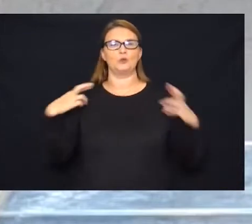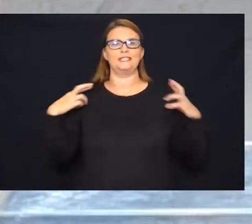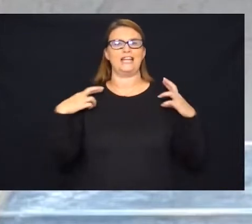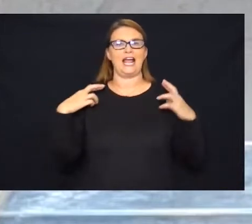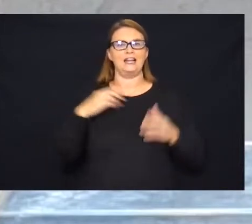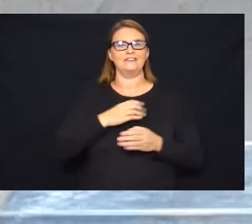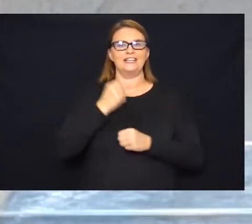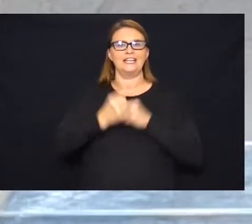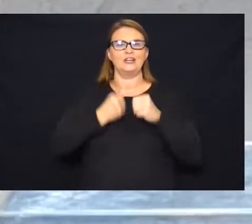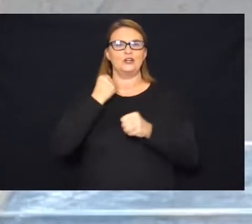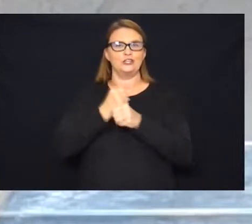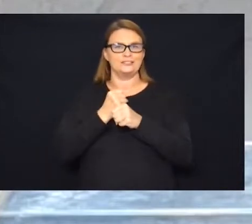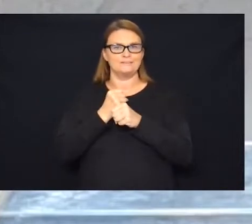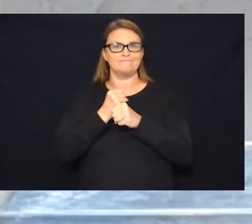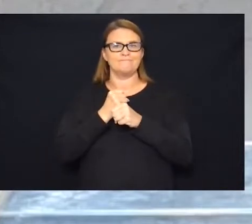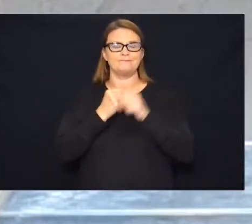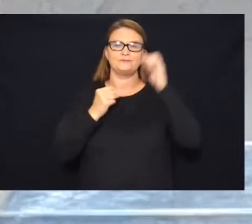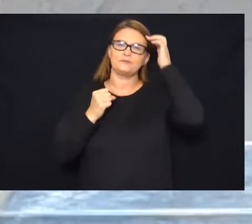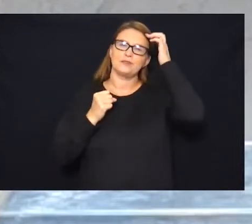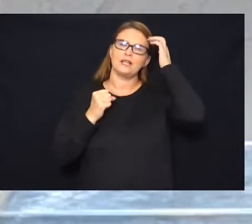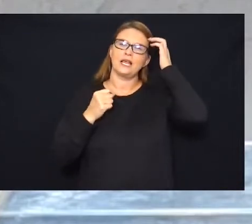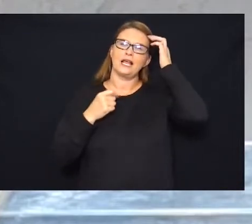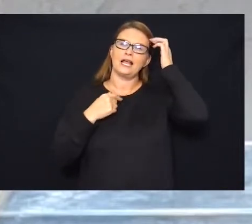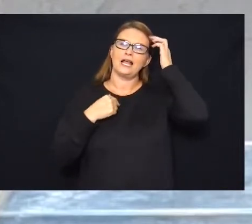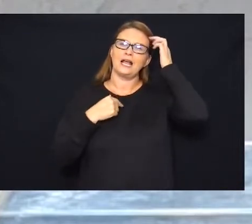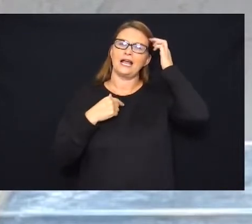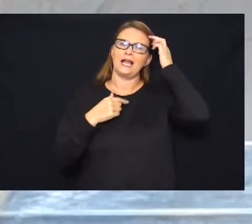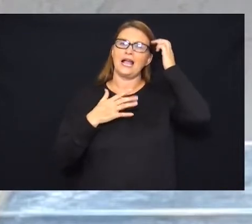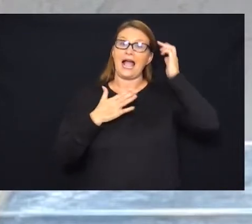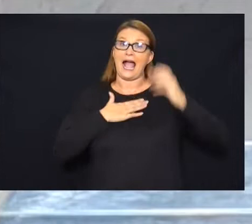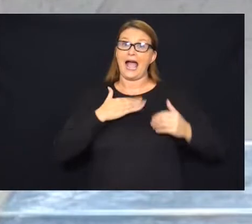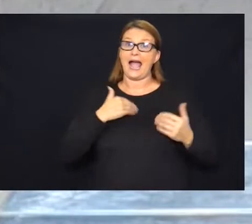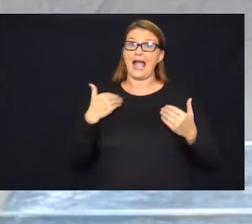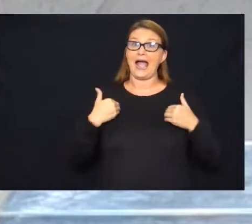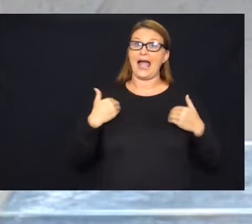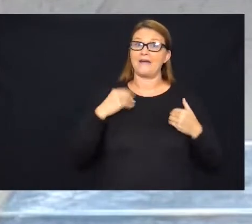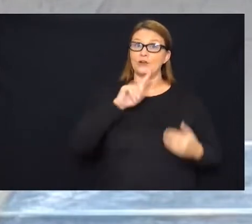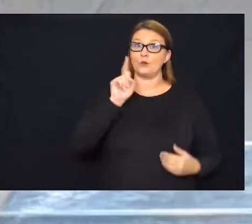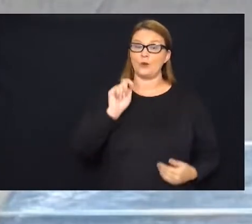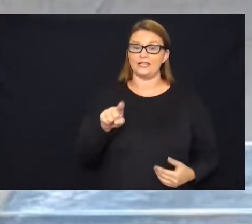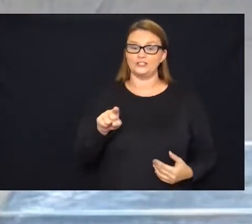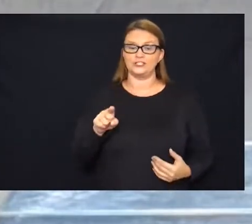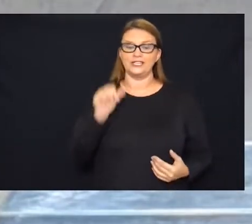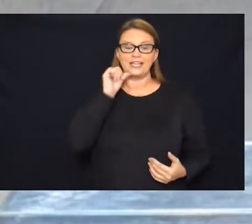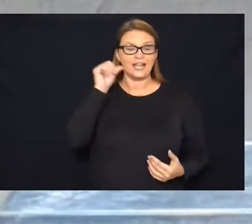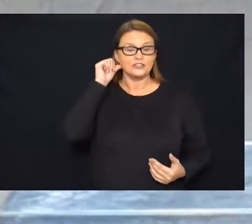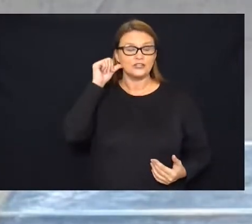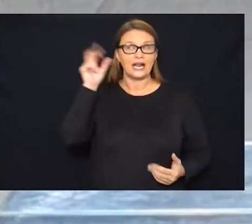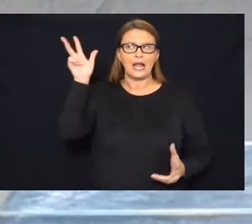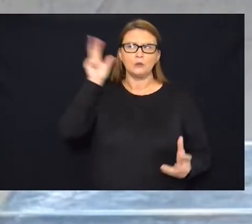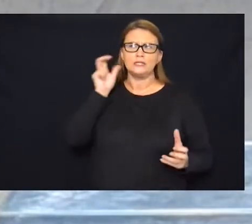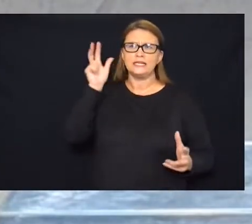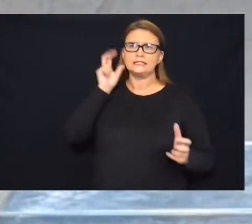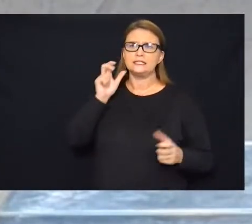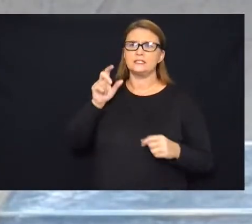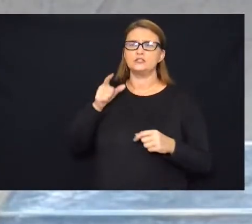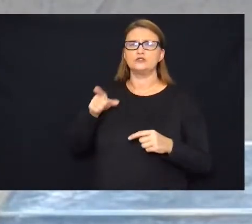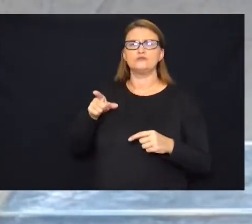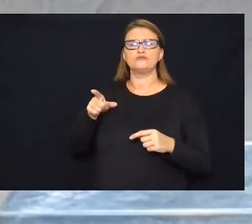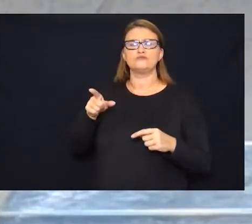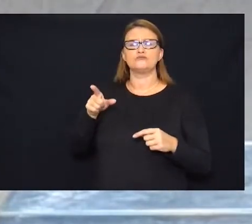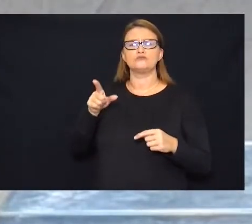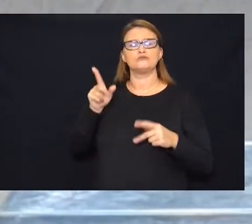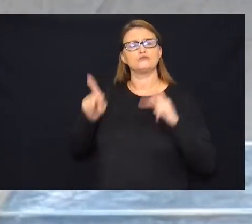end of the year. But I will get to a question here. And then yesterday I was listening to a press